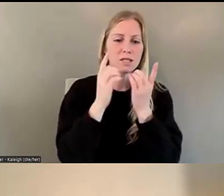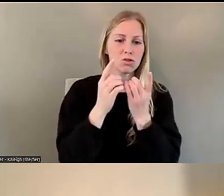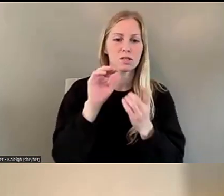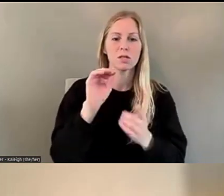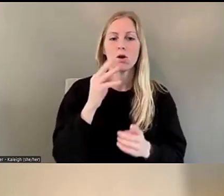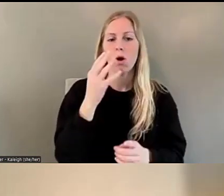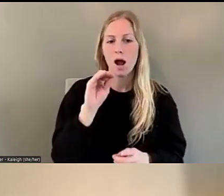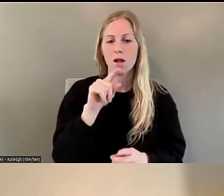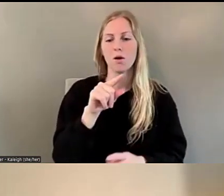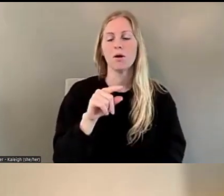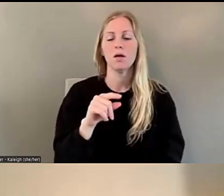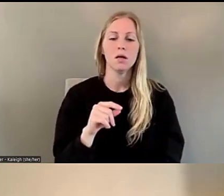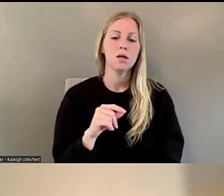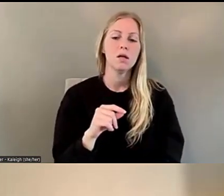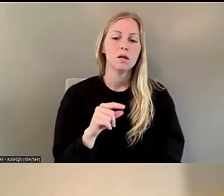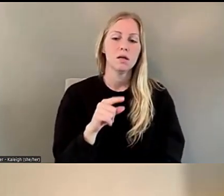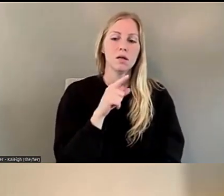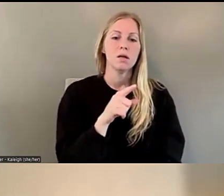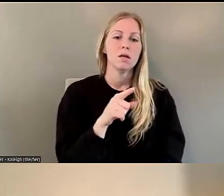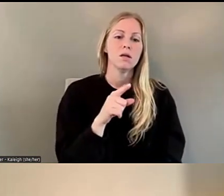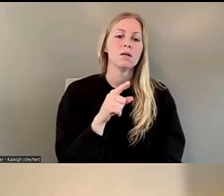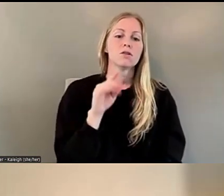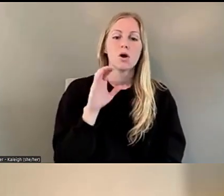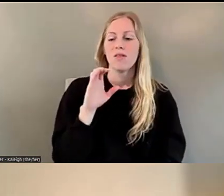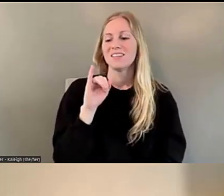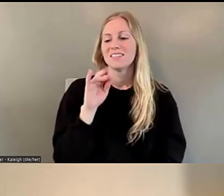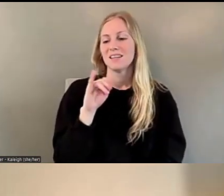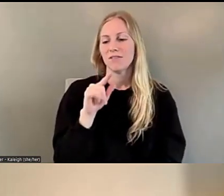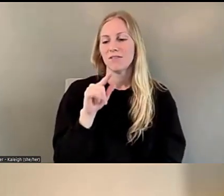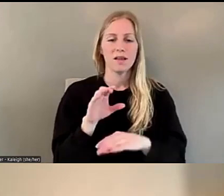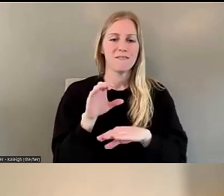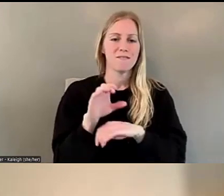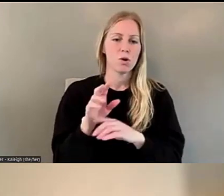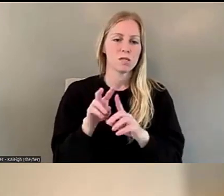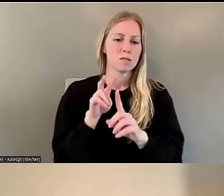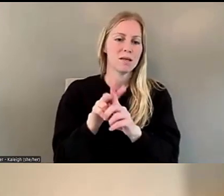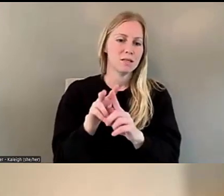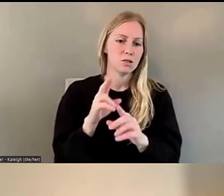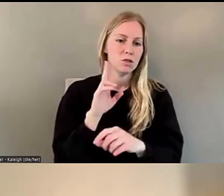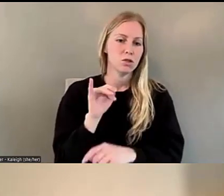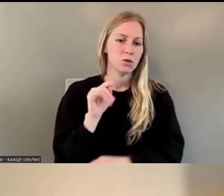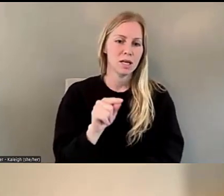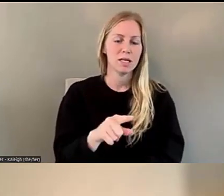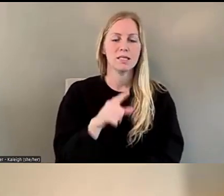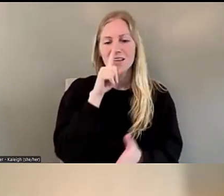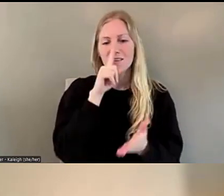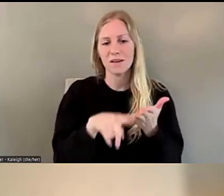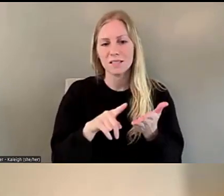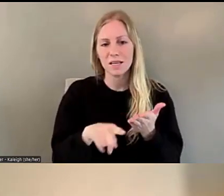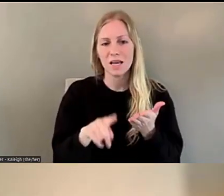Civil Enforcement Unit, where he investigated and litigated fraud and civil rights